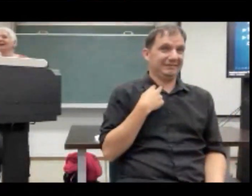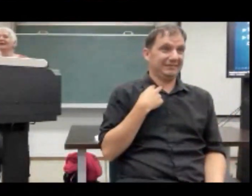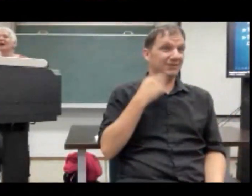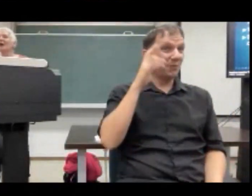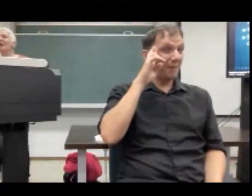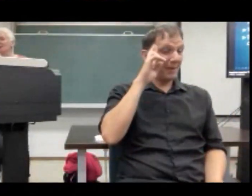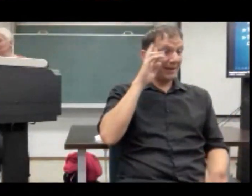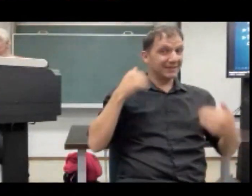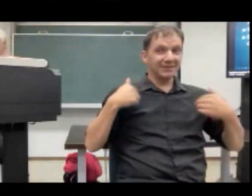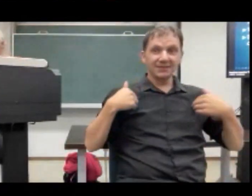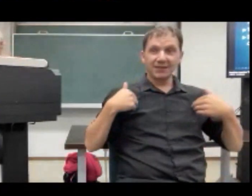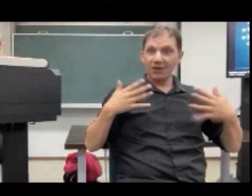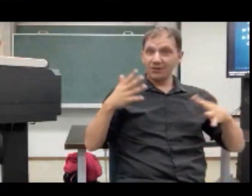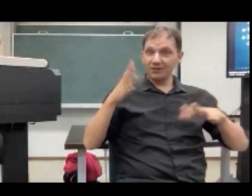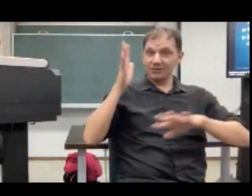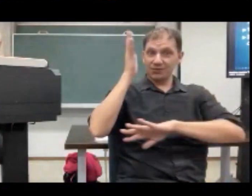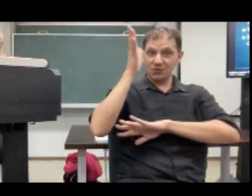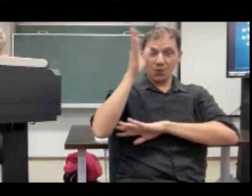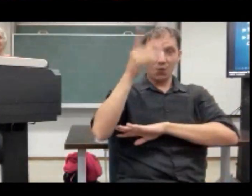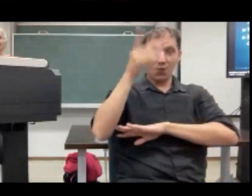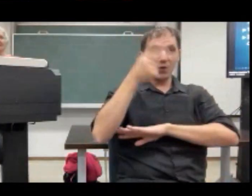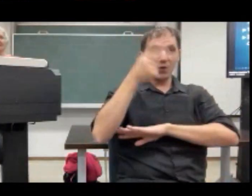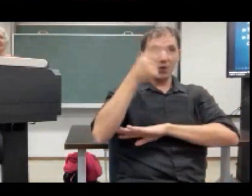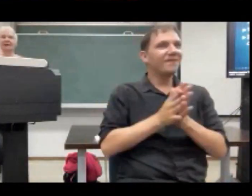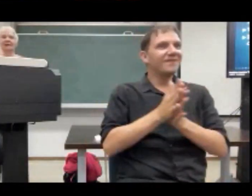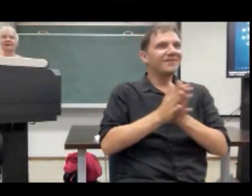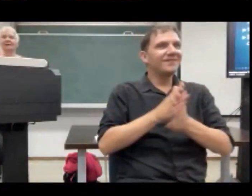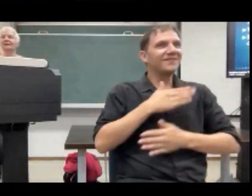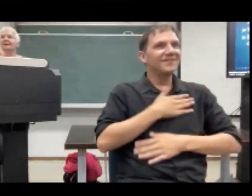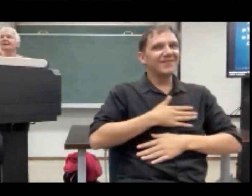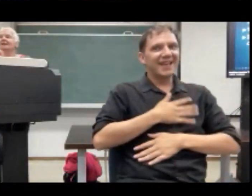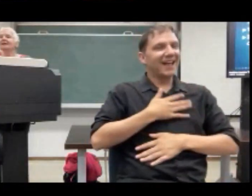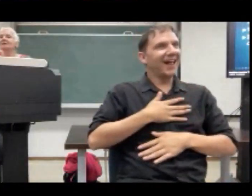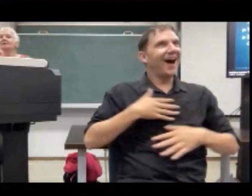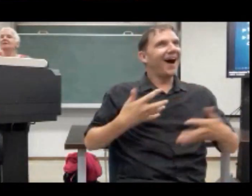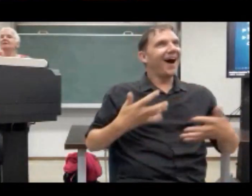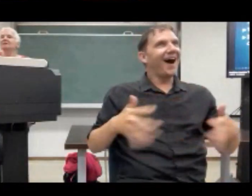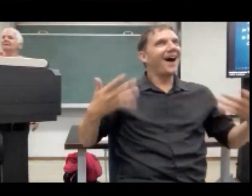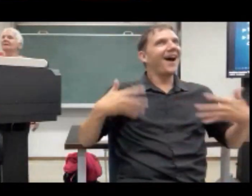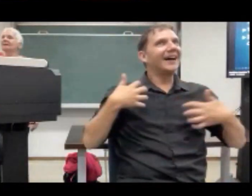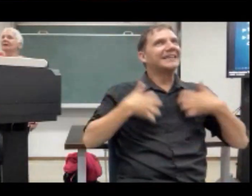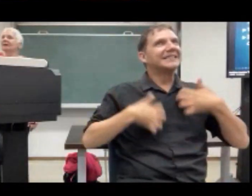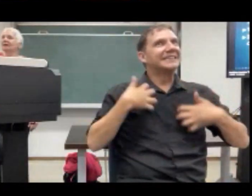know that you're not, but everyone has